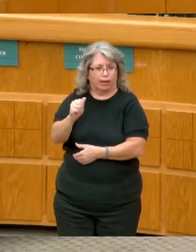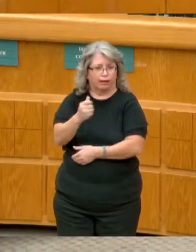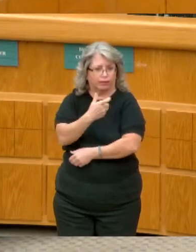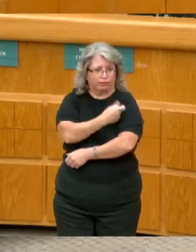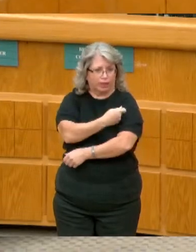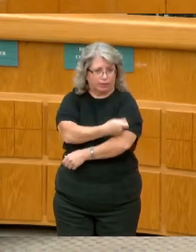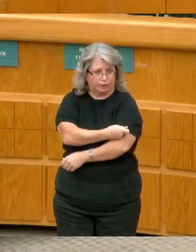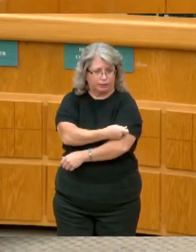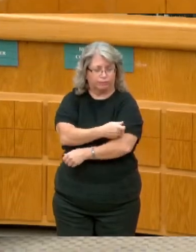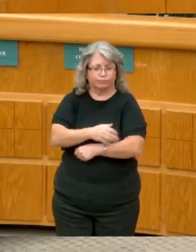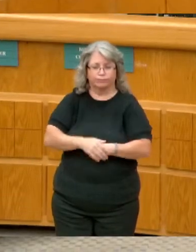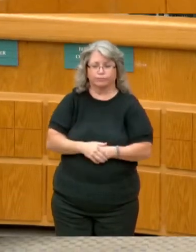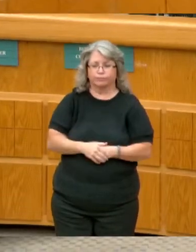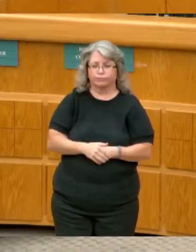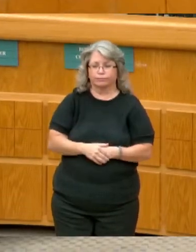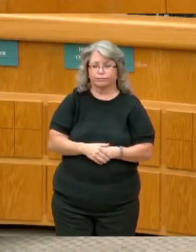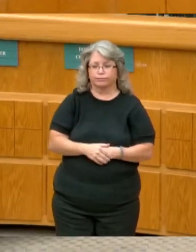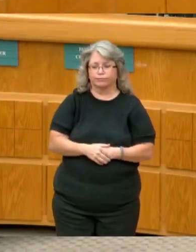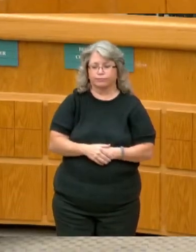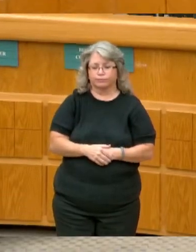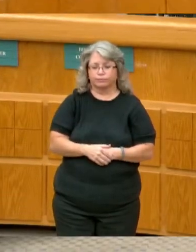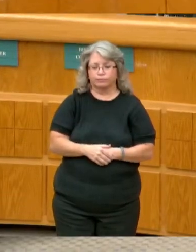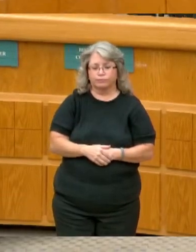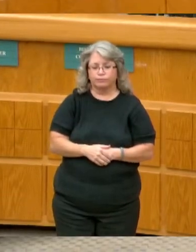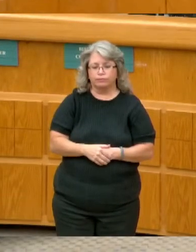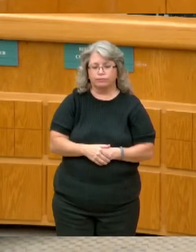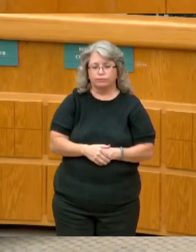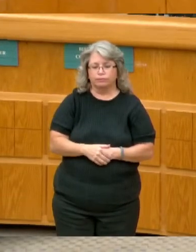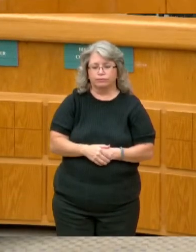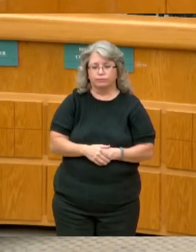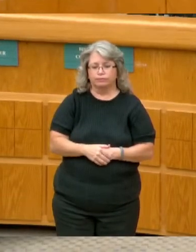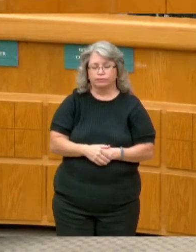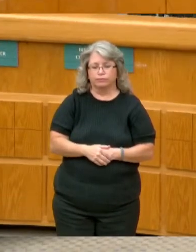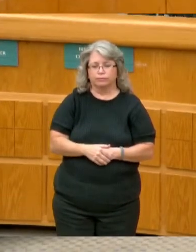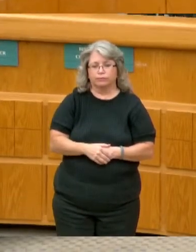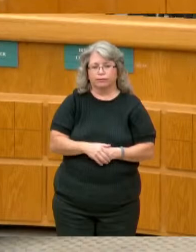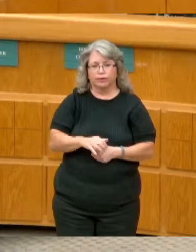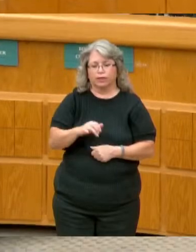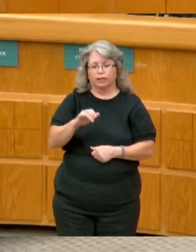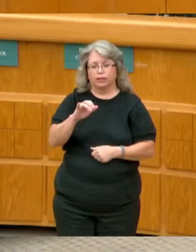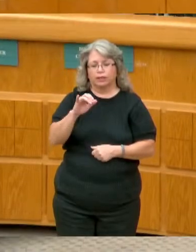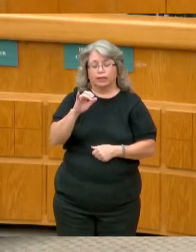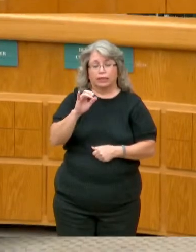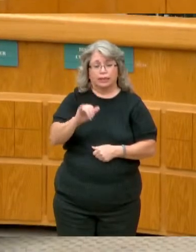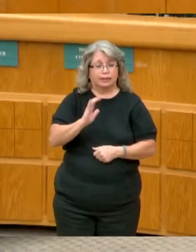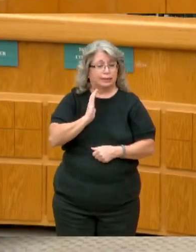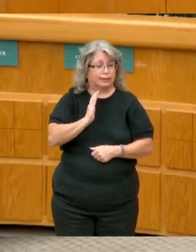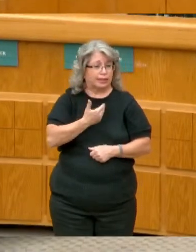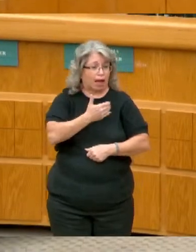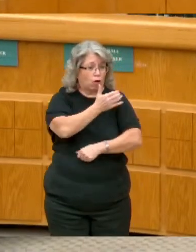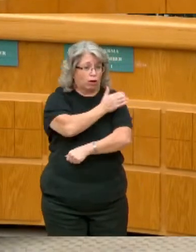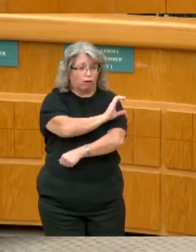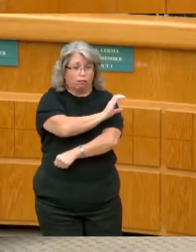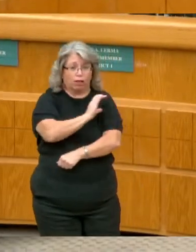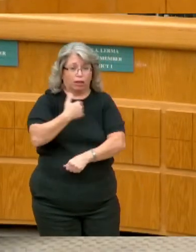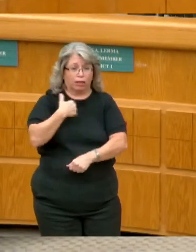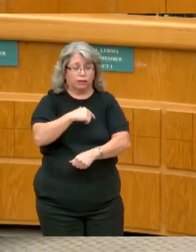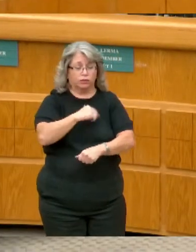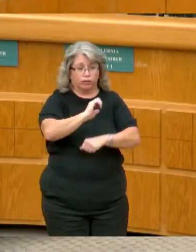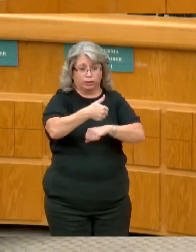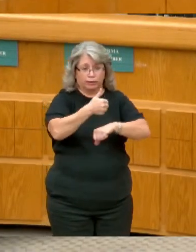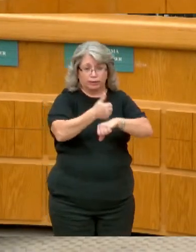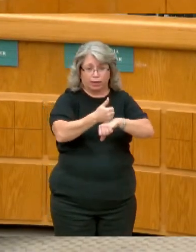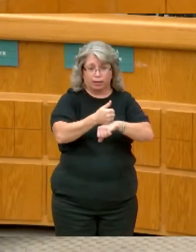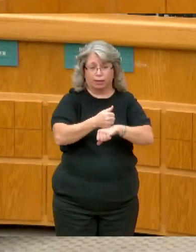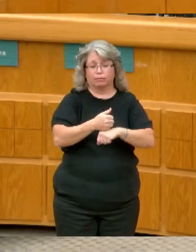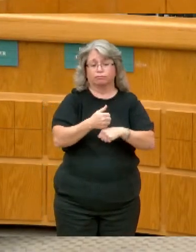Next slide. So this is the COVID-19 vaccine clinics that we currently run at the Health District. We're out at La Palmera Mall at